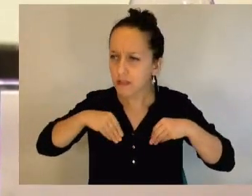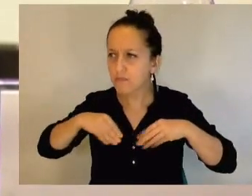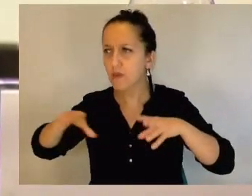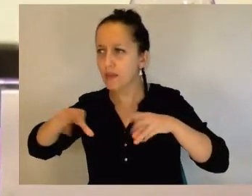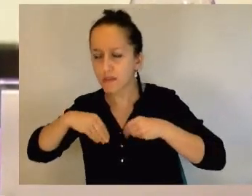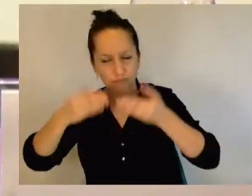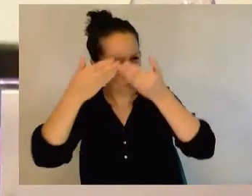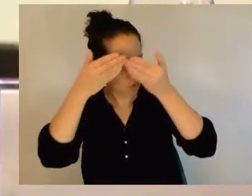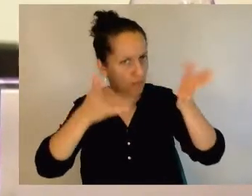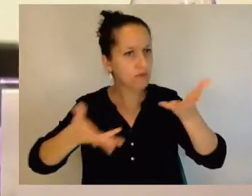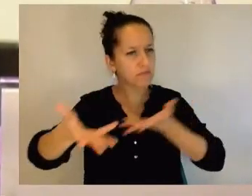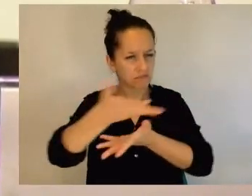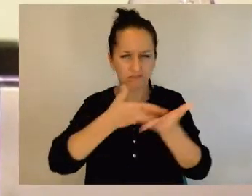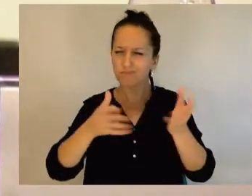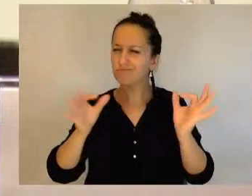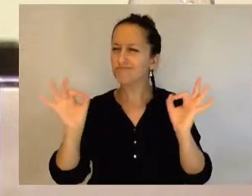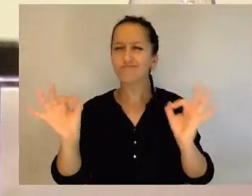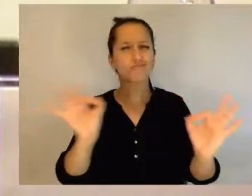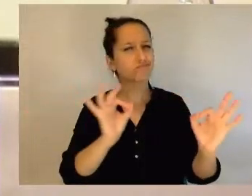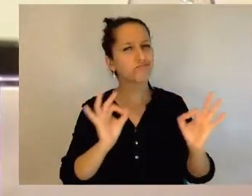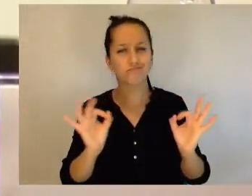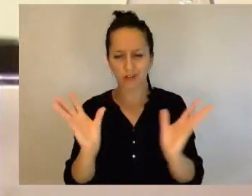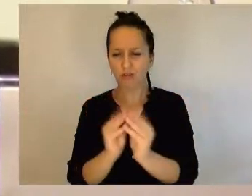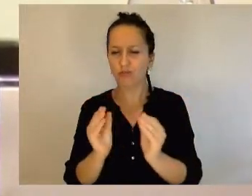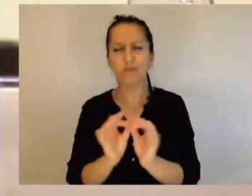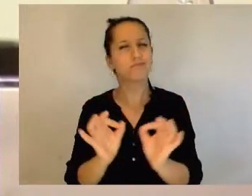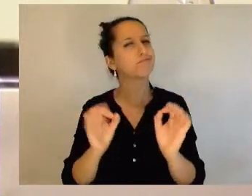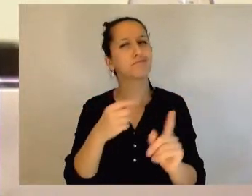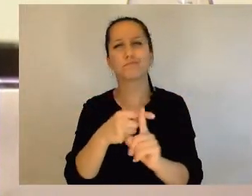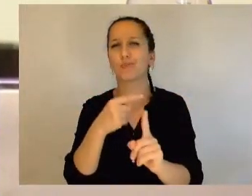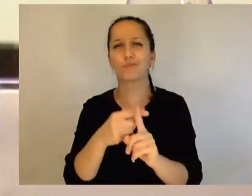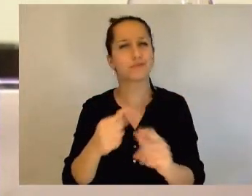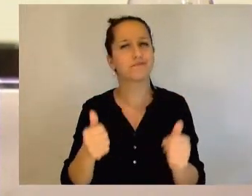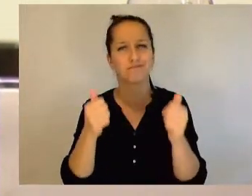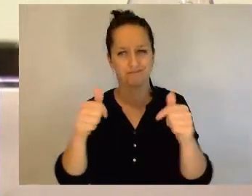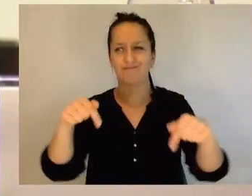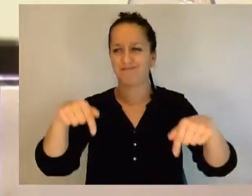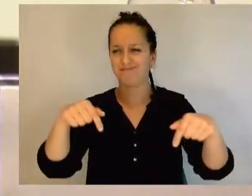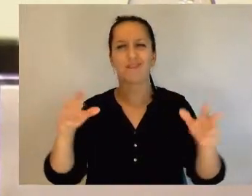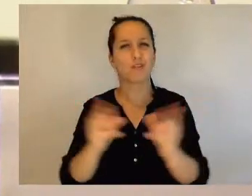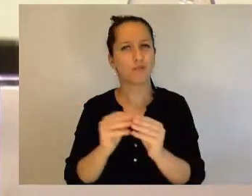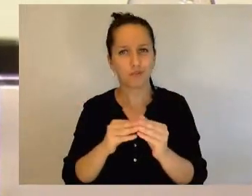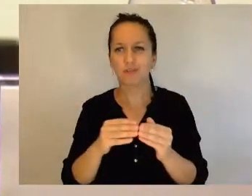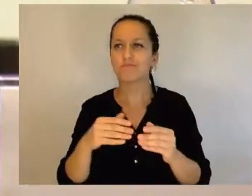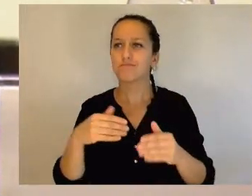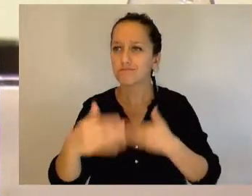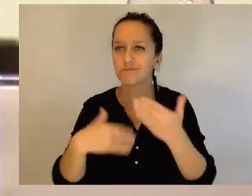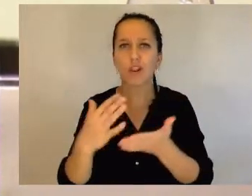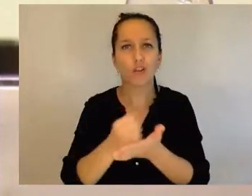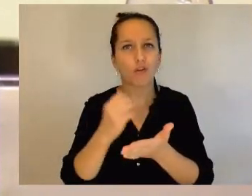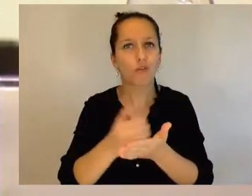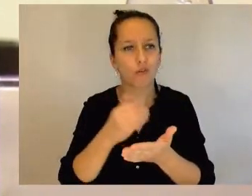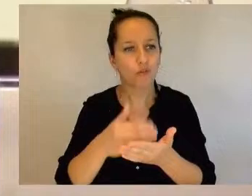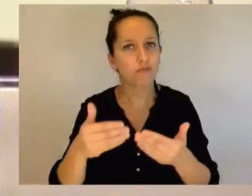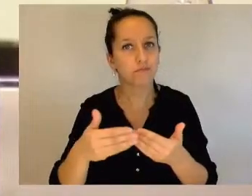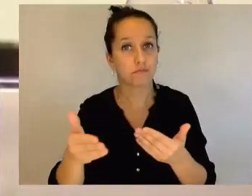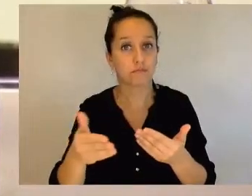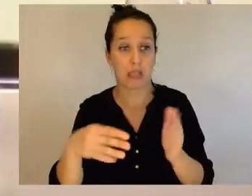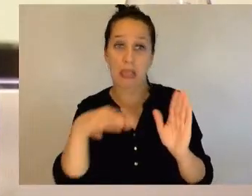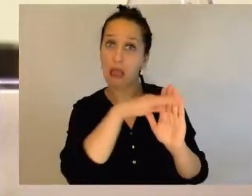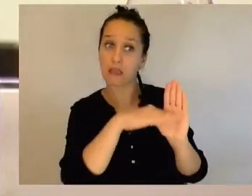and candidness. It has been truly a very important and productive and fruitful